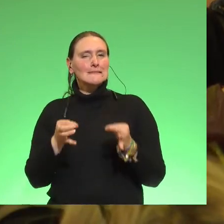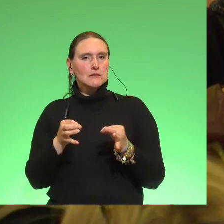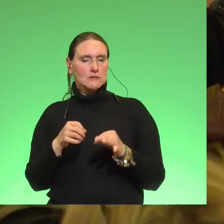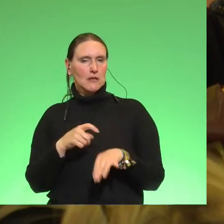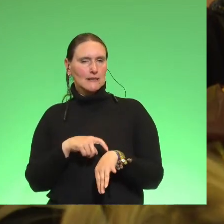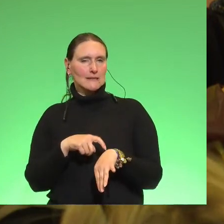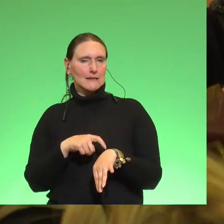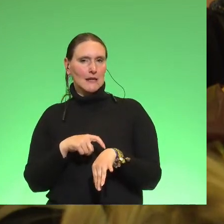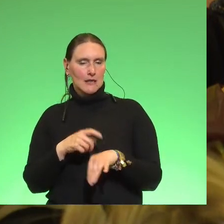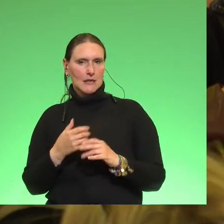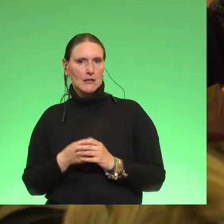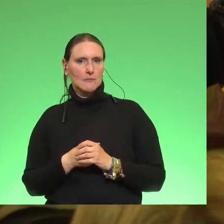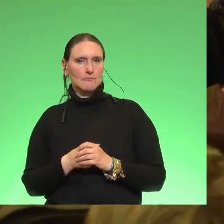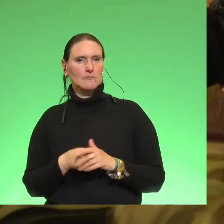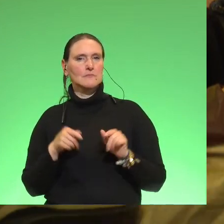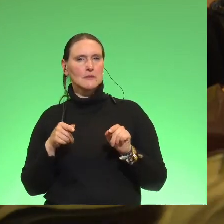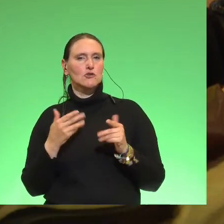for